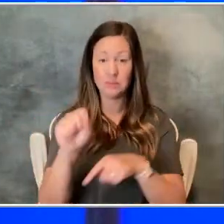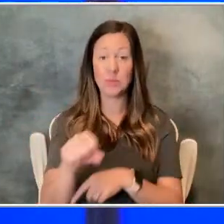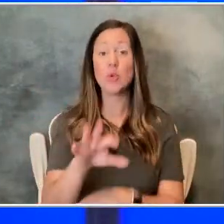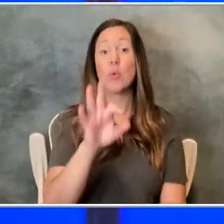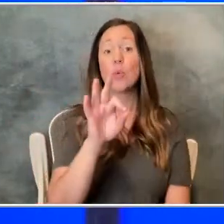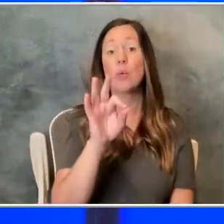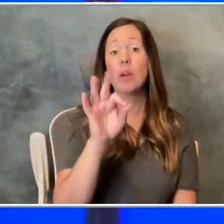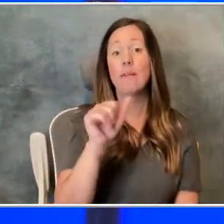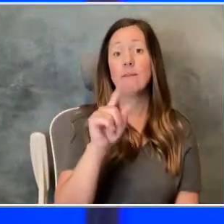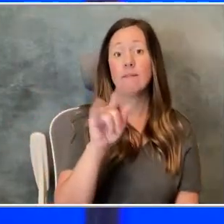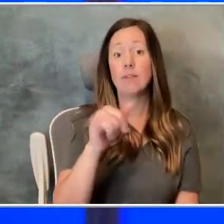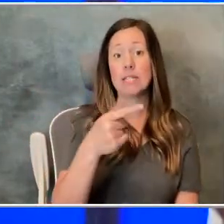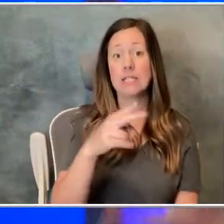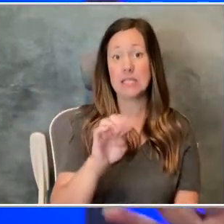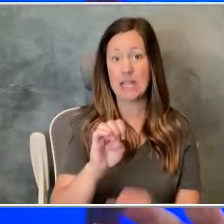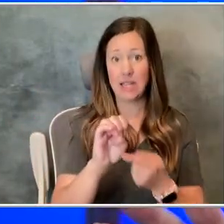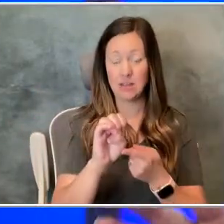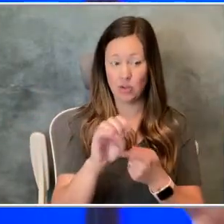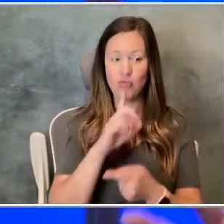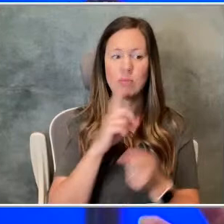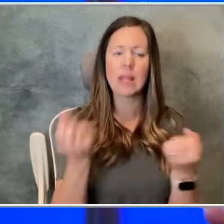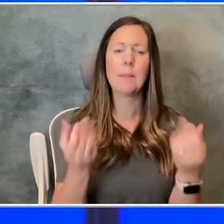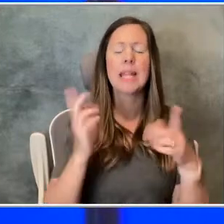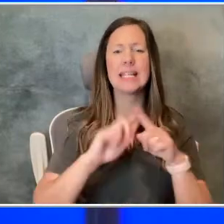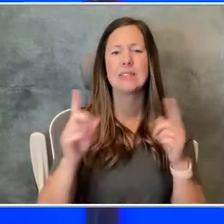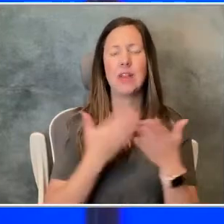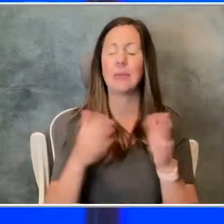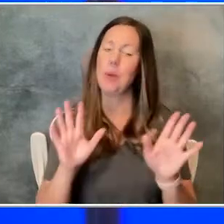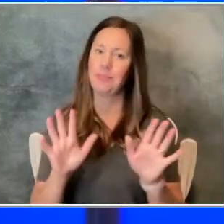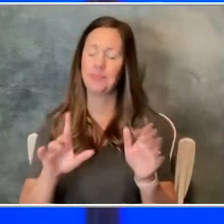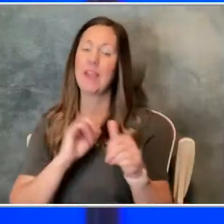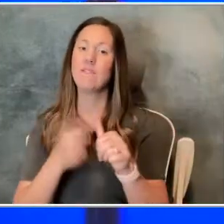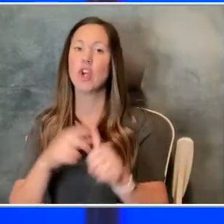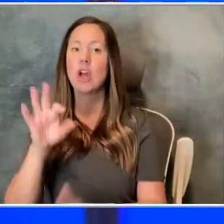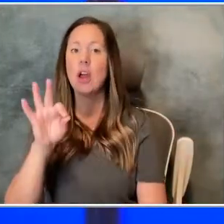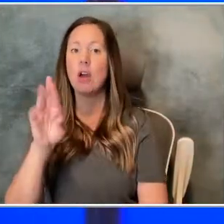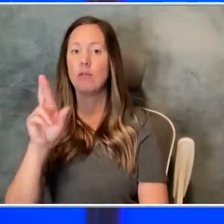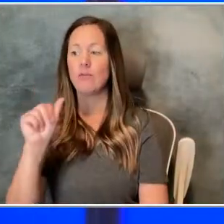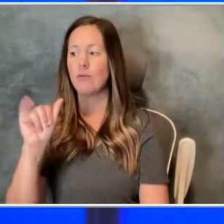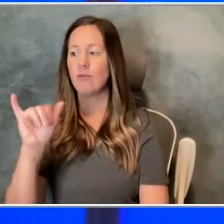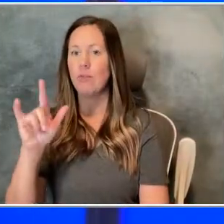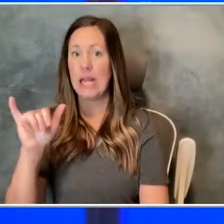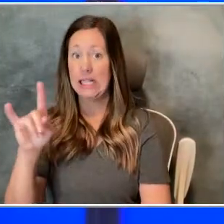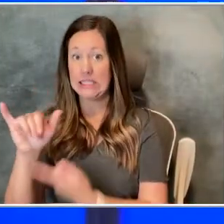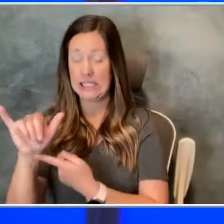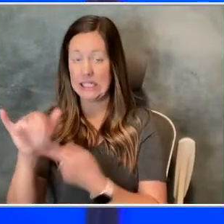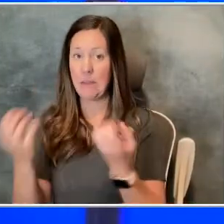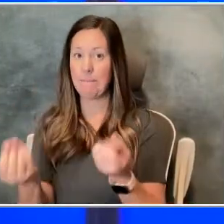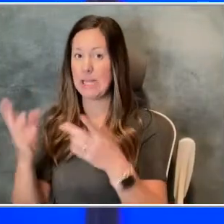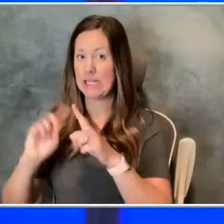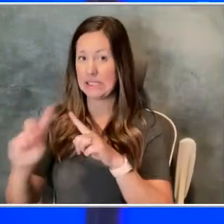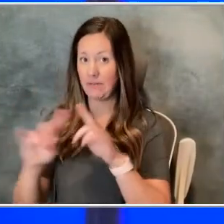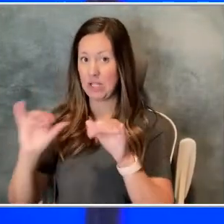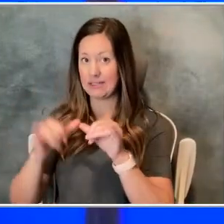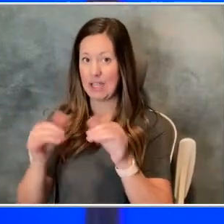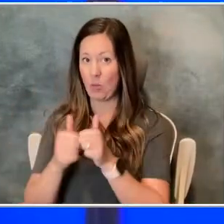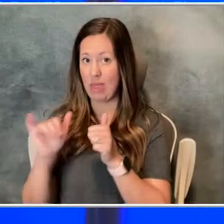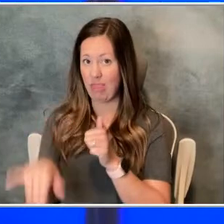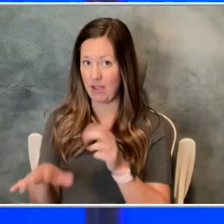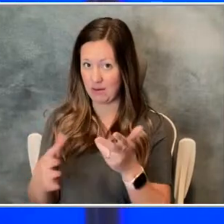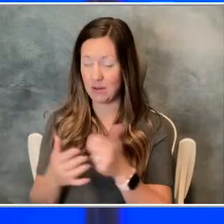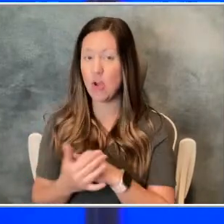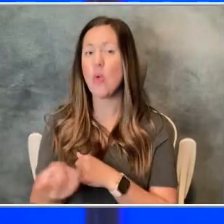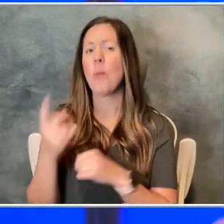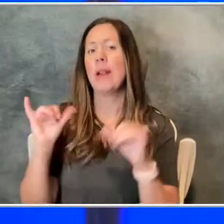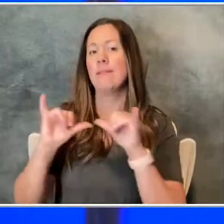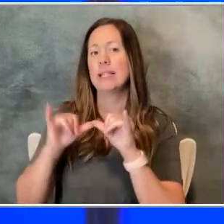there are lots of different ways to think about frailty. I want to say first, there are many different scales that are used. One of the scales that's commonly